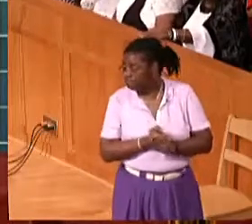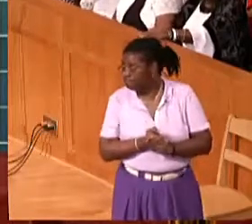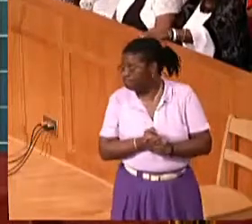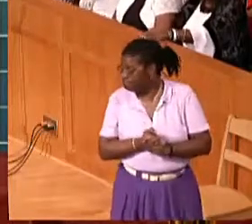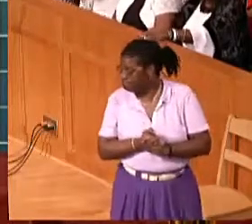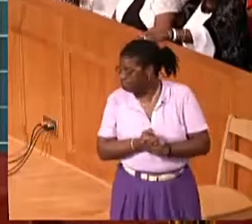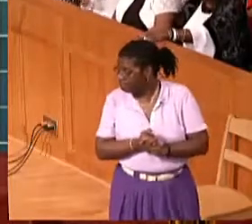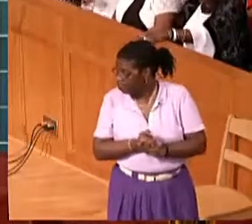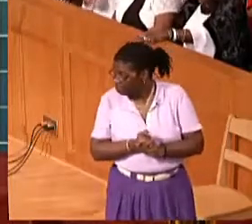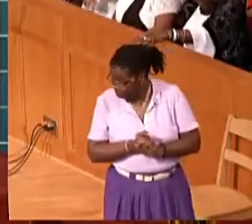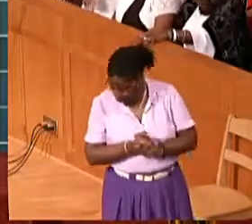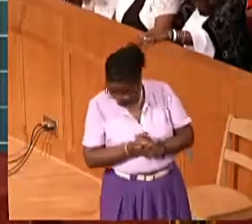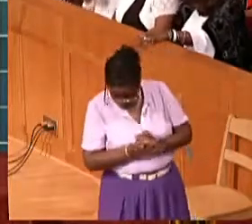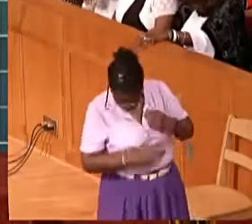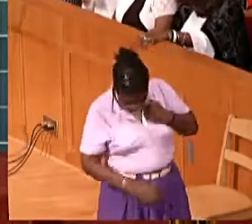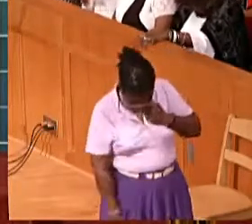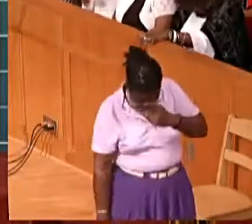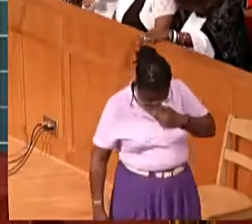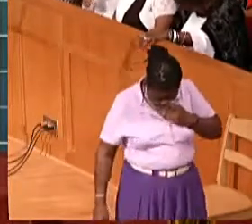I'm sorry, Pastor.